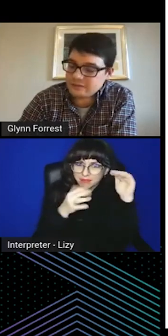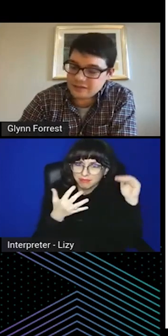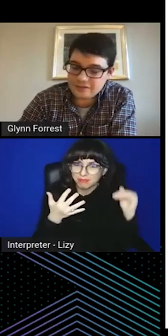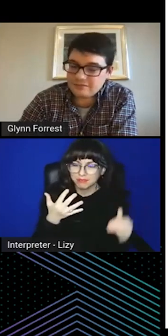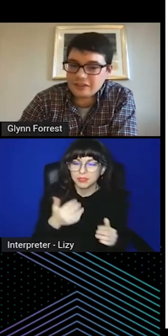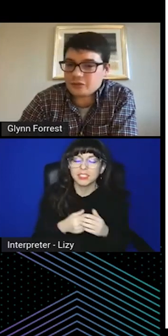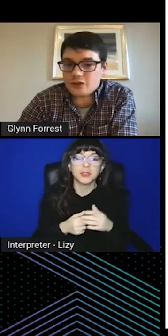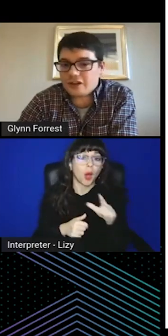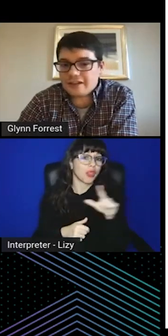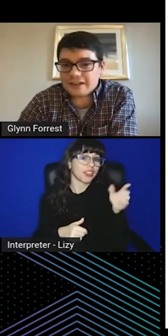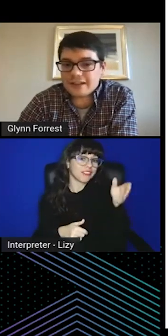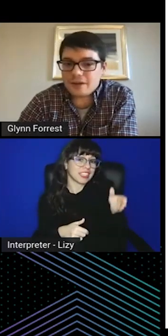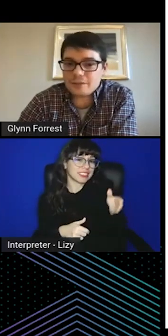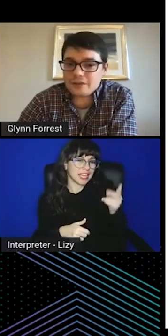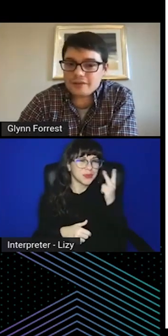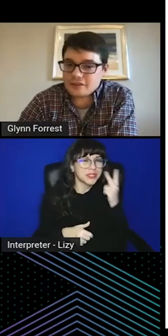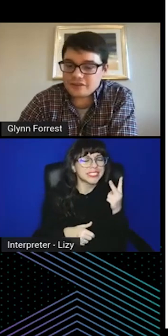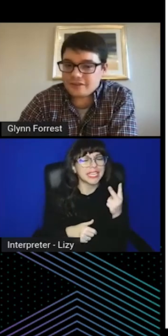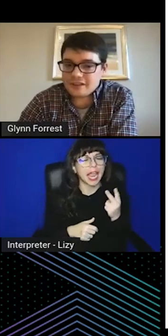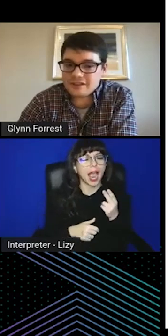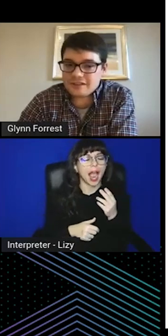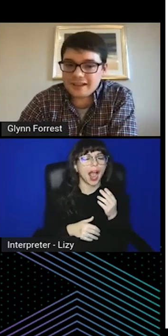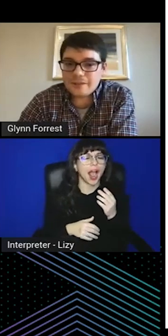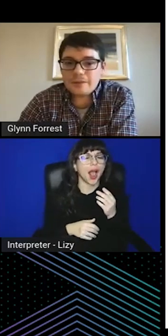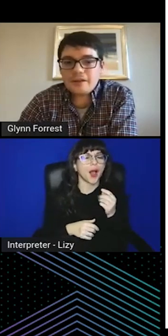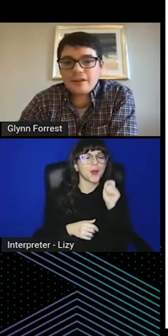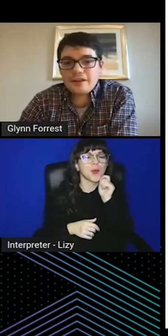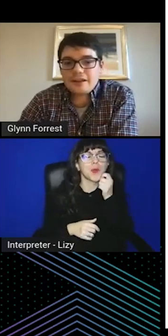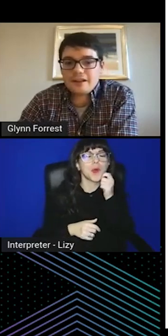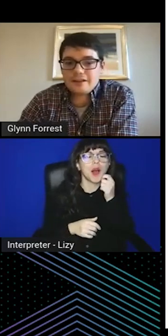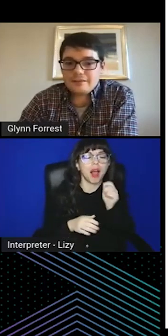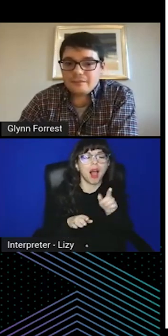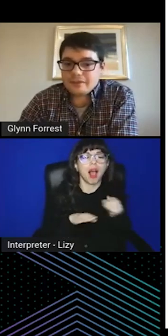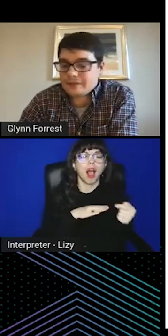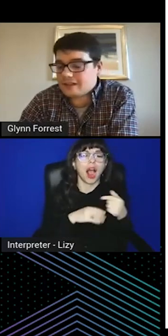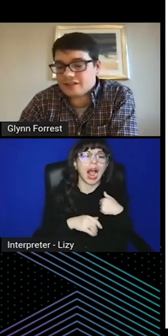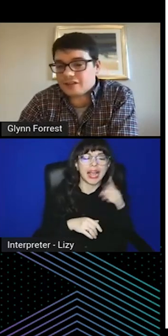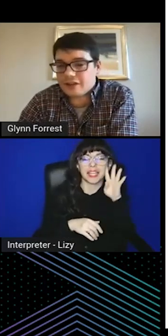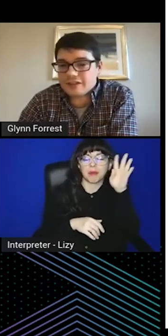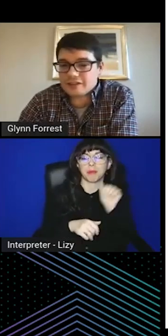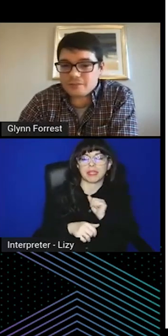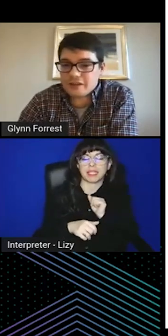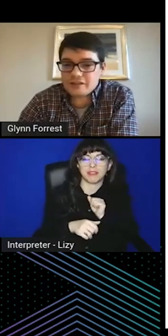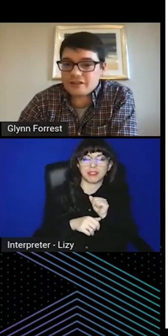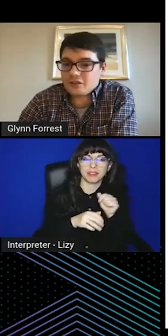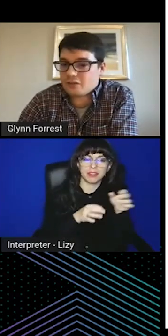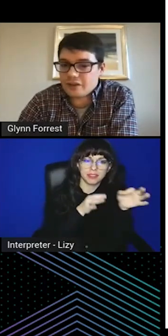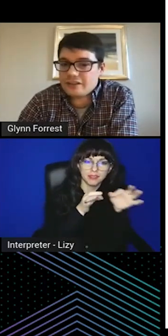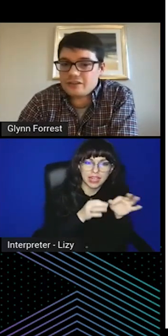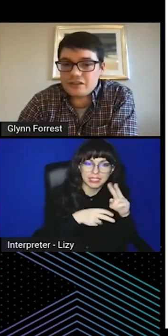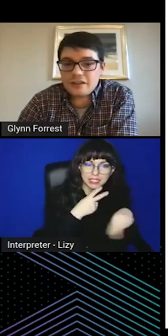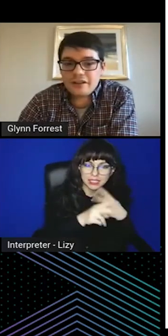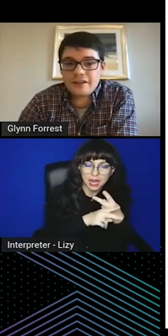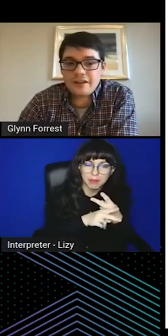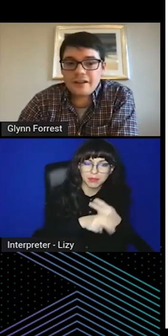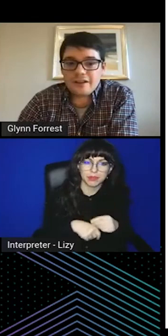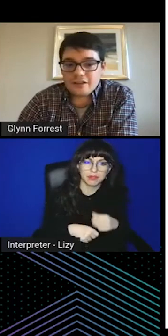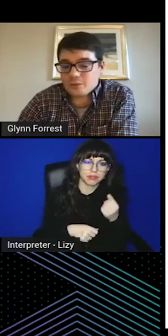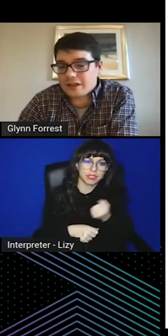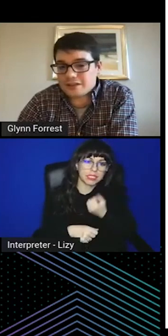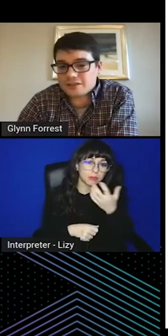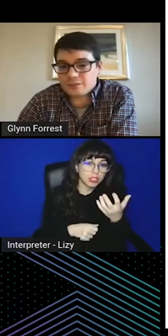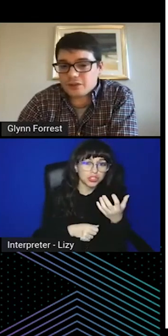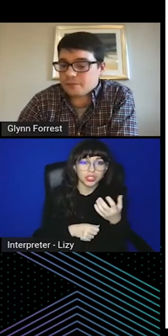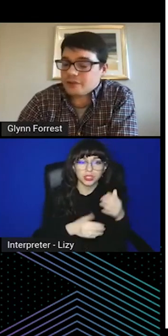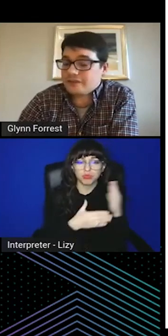have this little shorthand I came up with that just defines the type, potentially a regular expression or a range, as